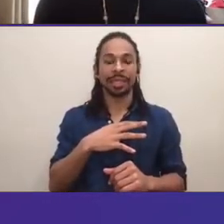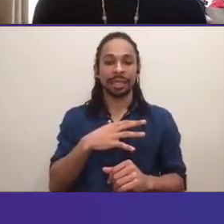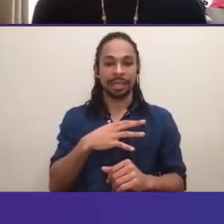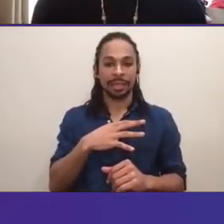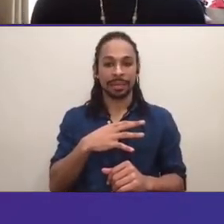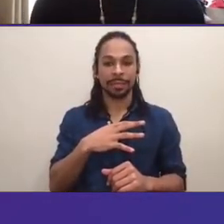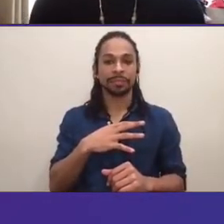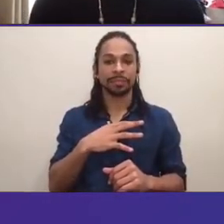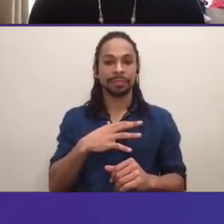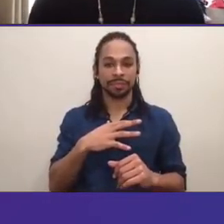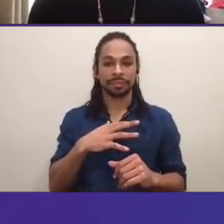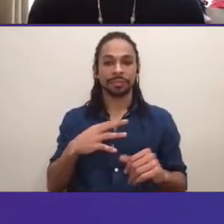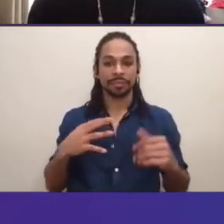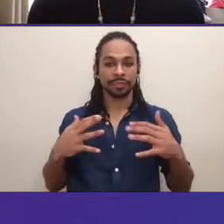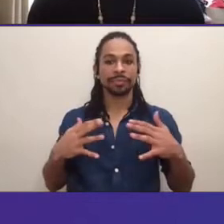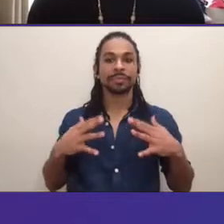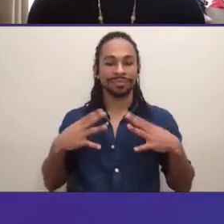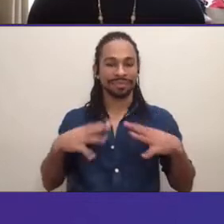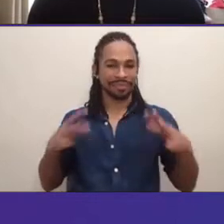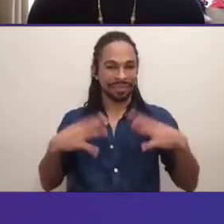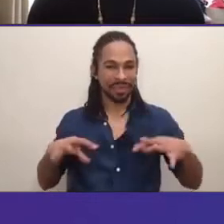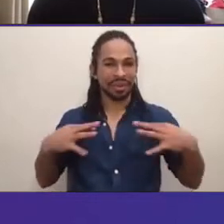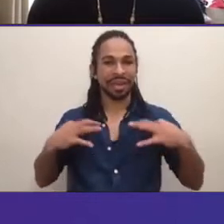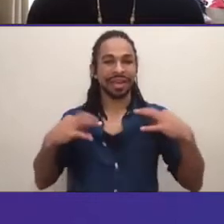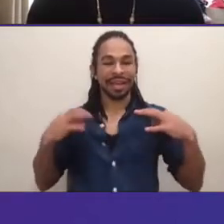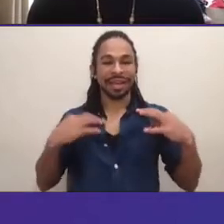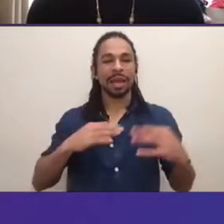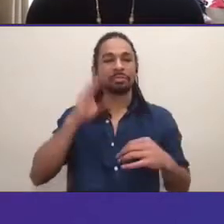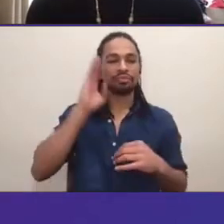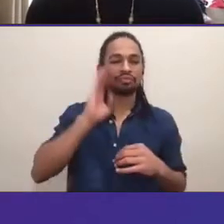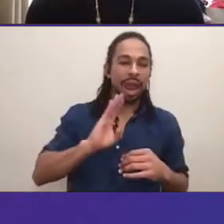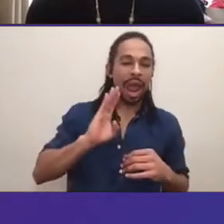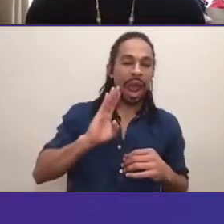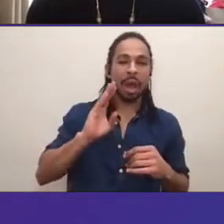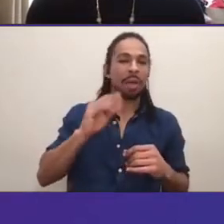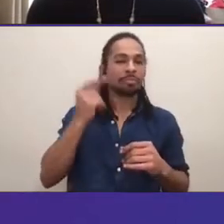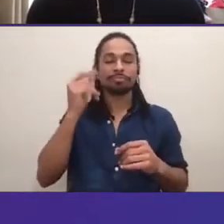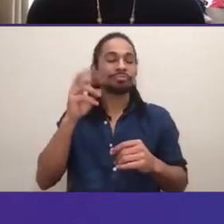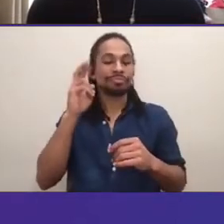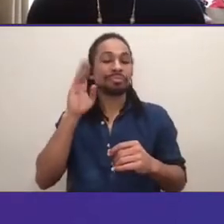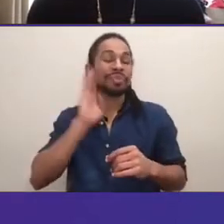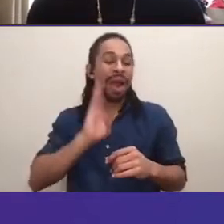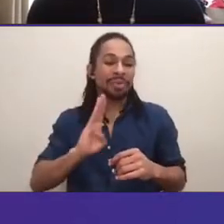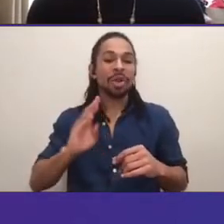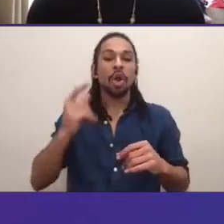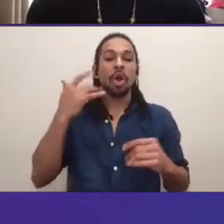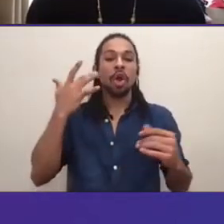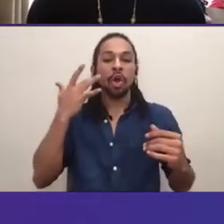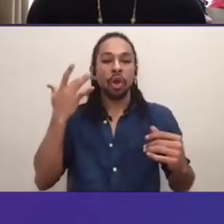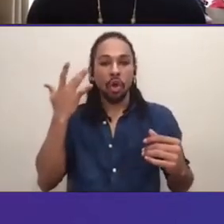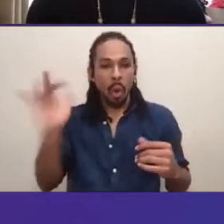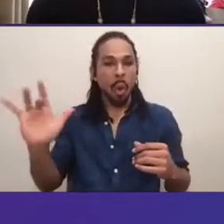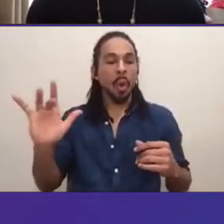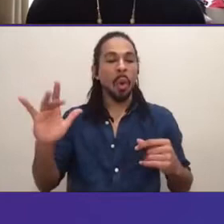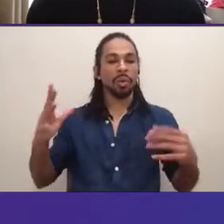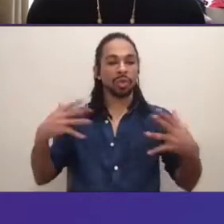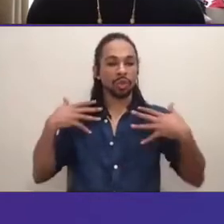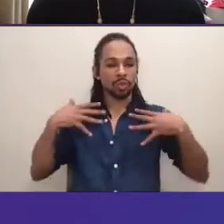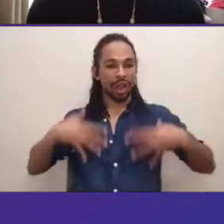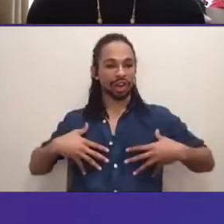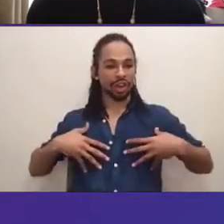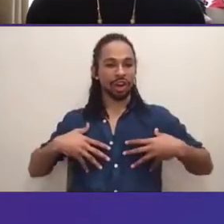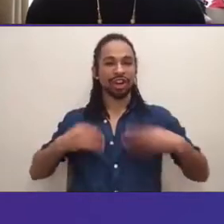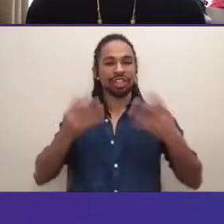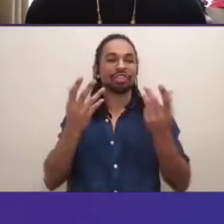this kind of brown, gold, honeycomb sweater that I wear all the time. It's very comforting. It's